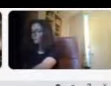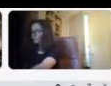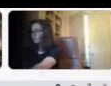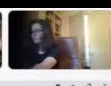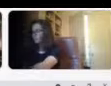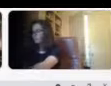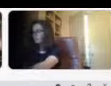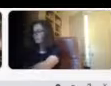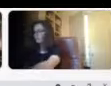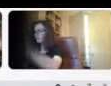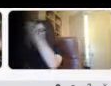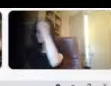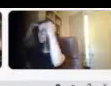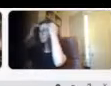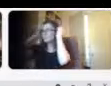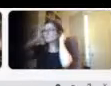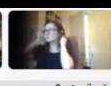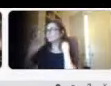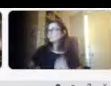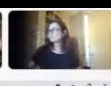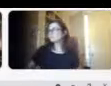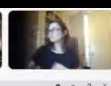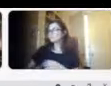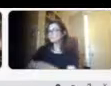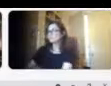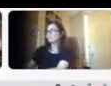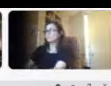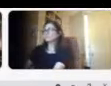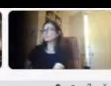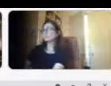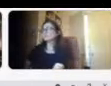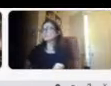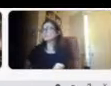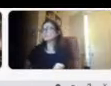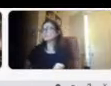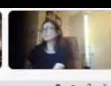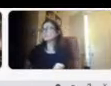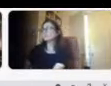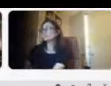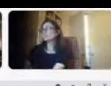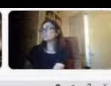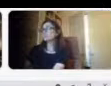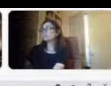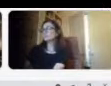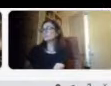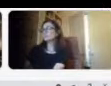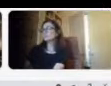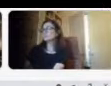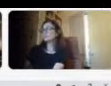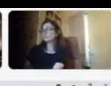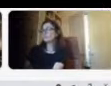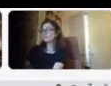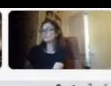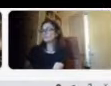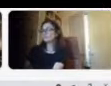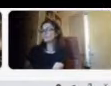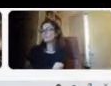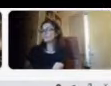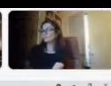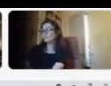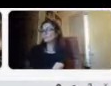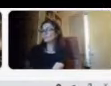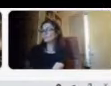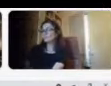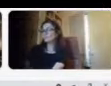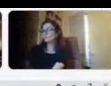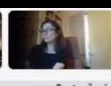that up again i want to share my concerns about the next 10 years do